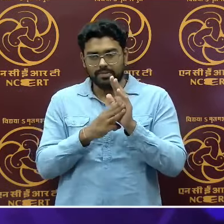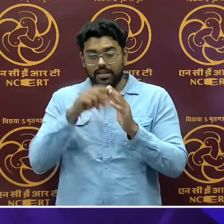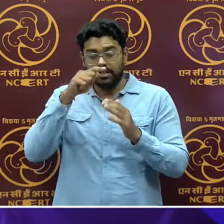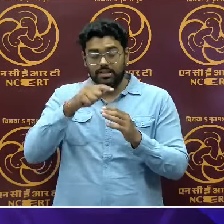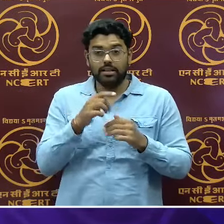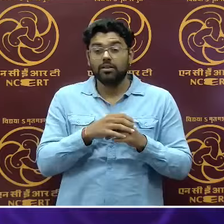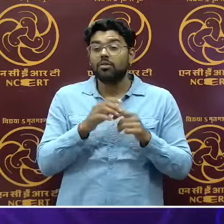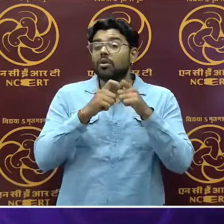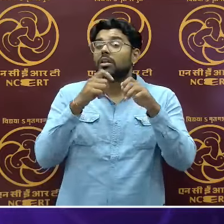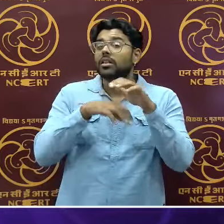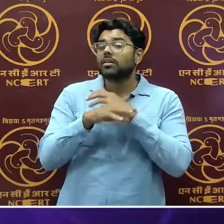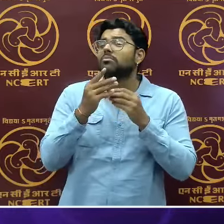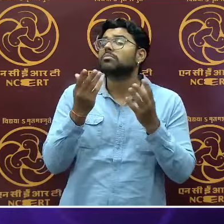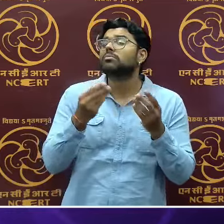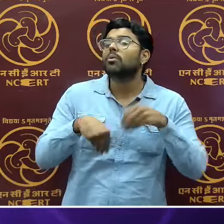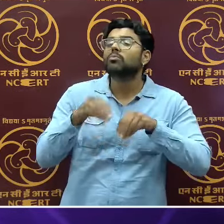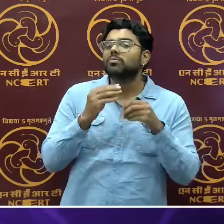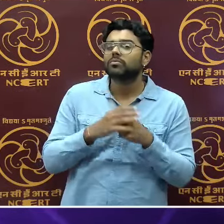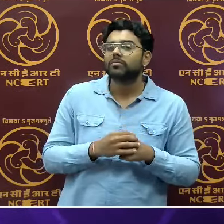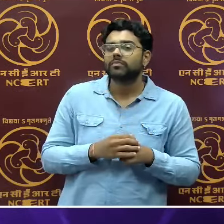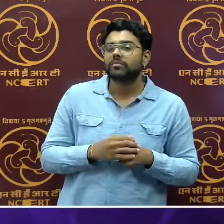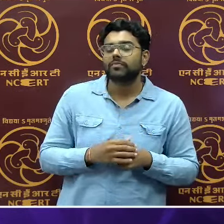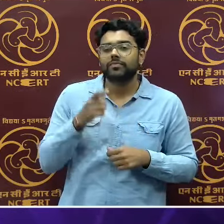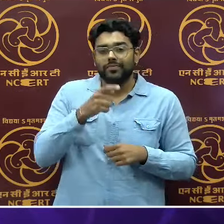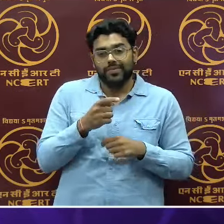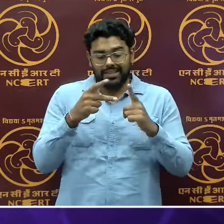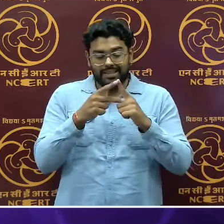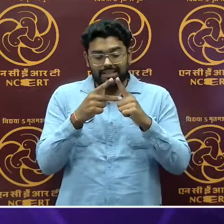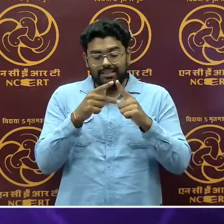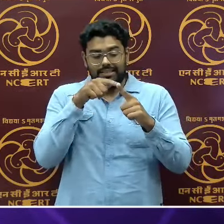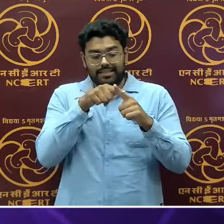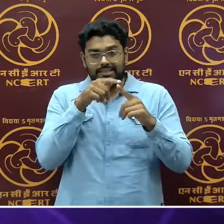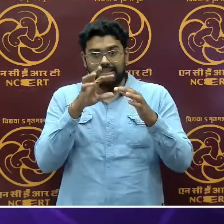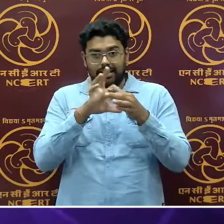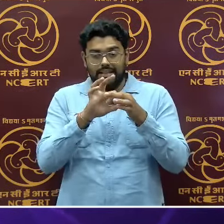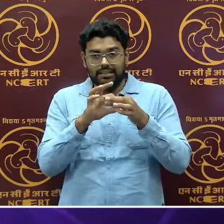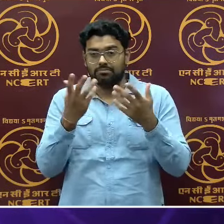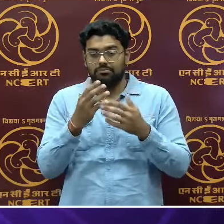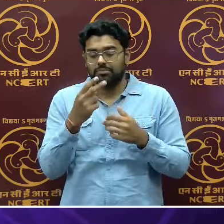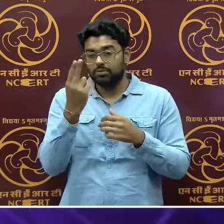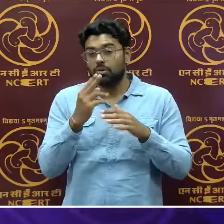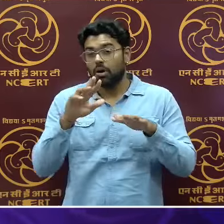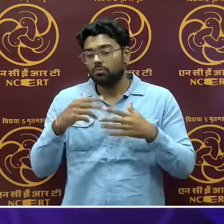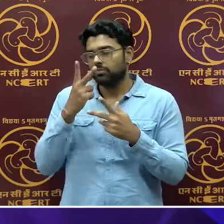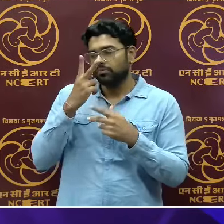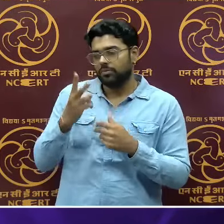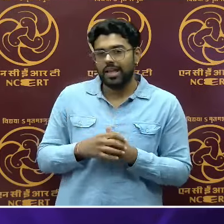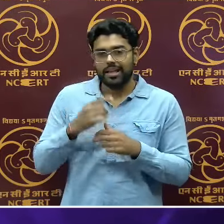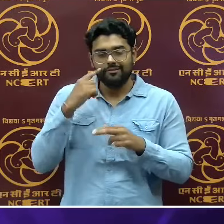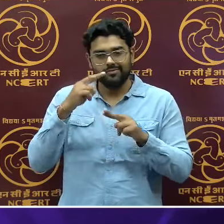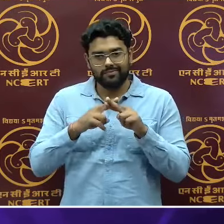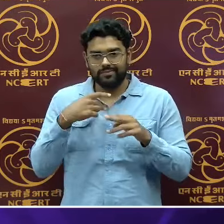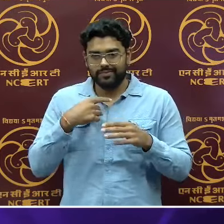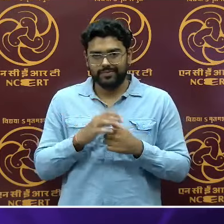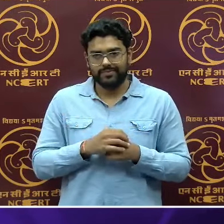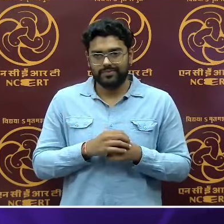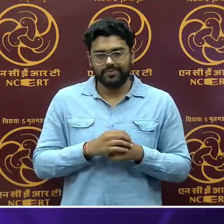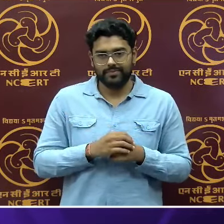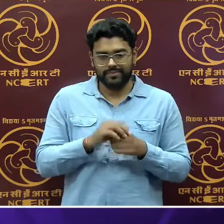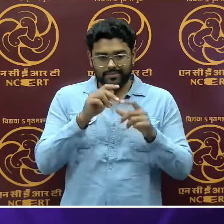of the question is, I am supposed to draw an altitude leaf. How will I draw? See, if I take this set